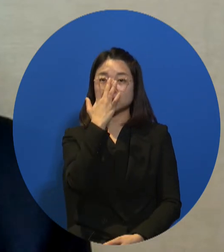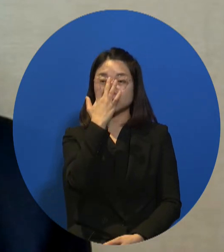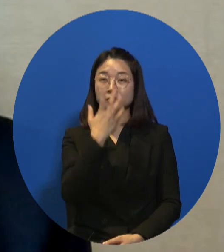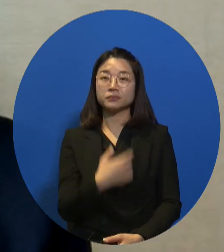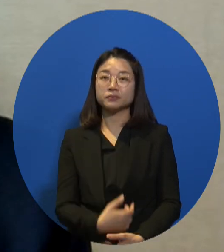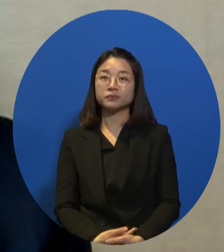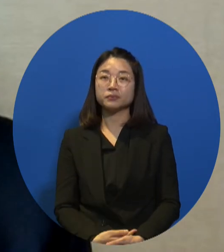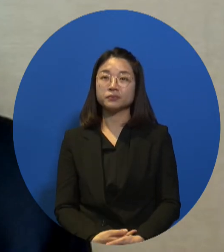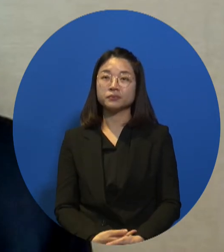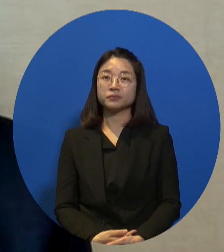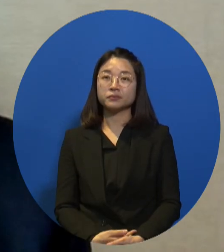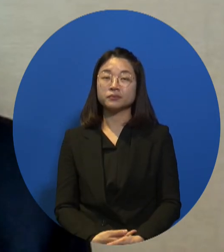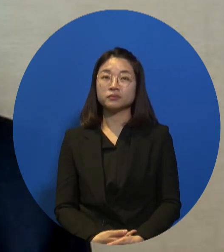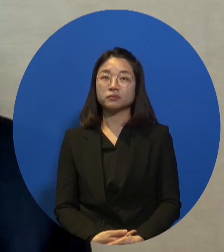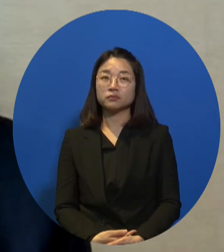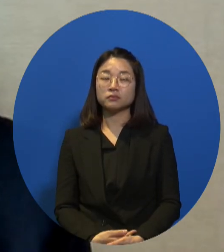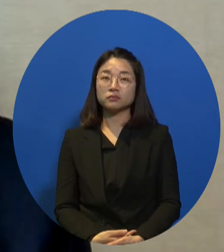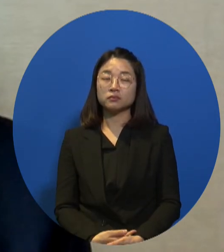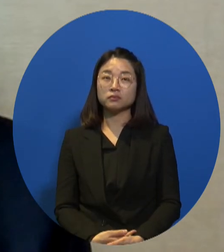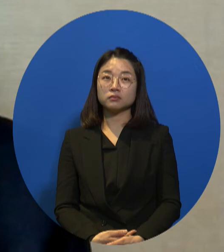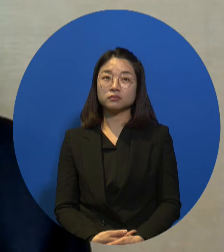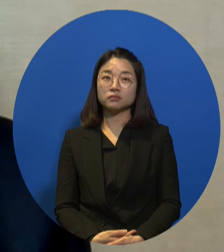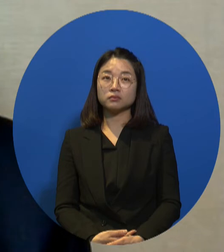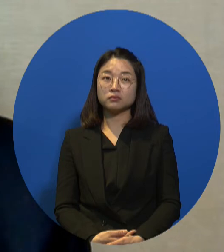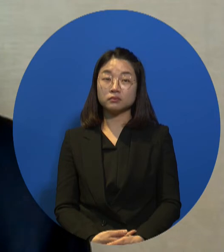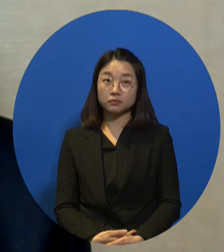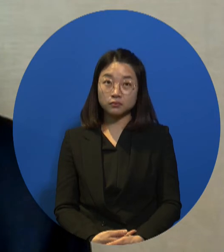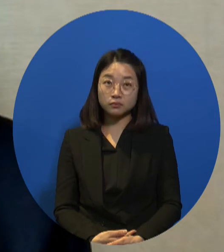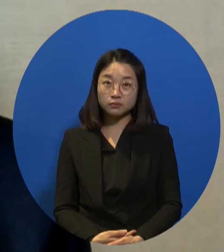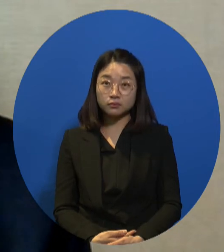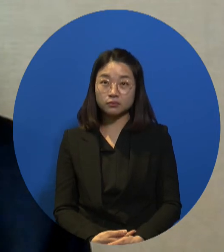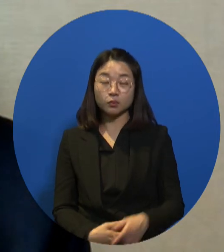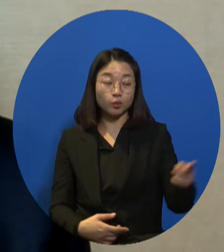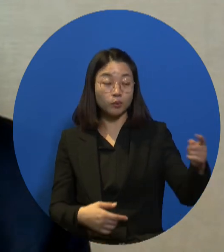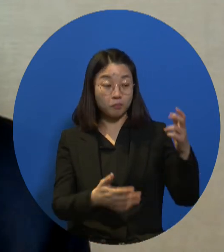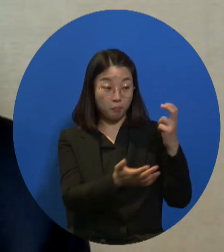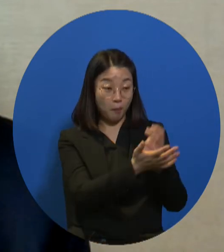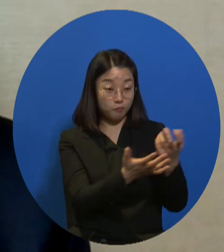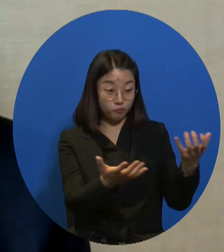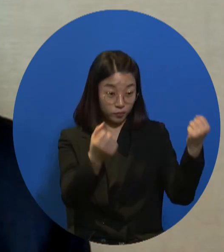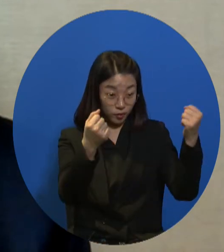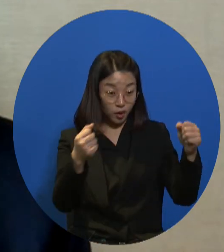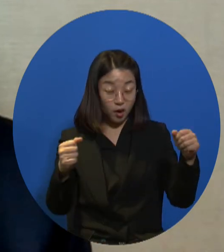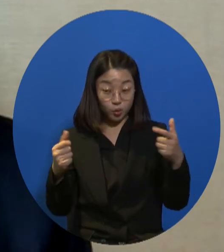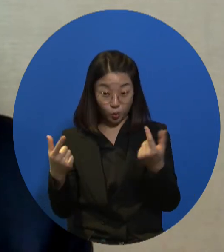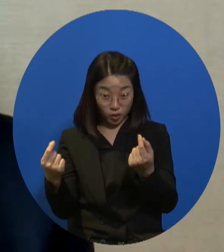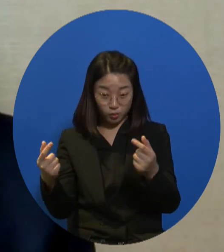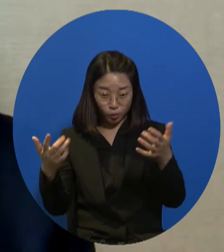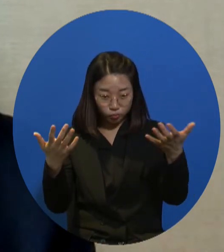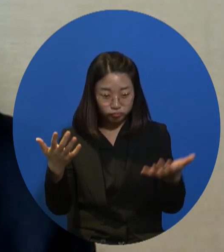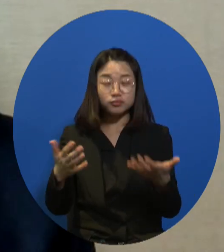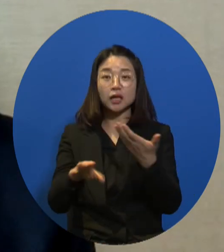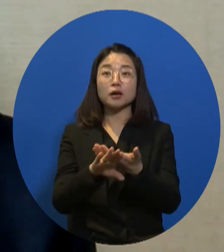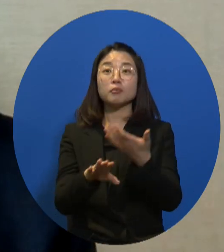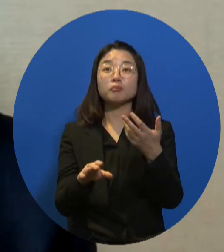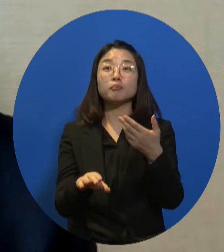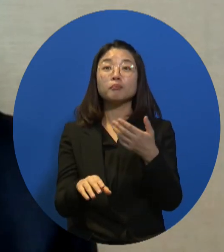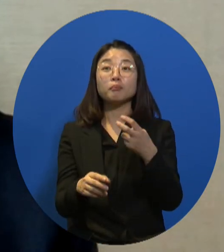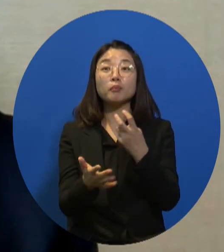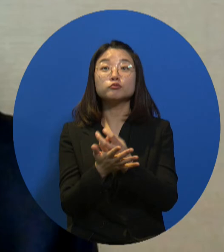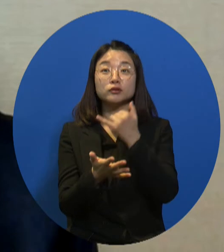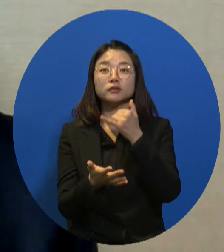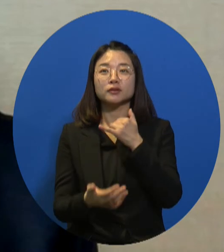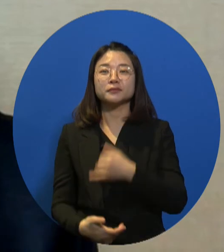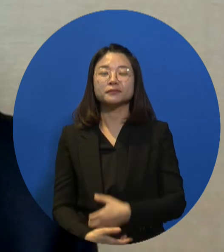effect. That is one stream of thought. And of course, there's a minority thinking that this would not